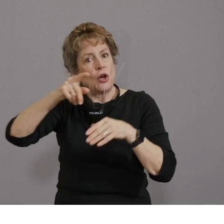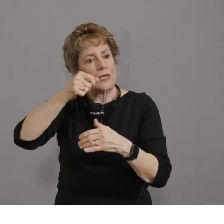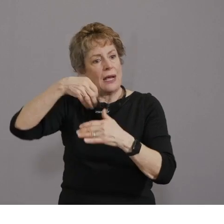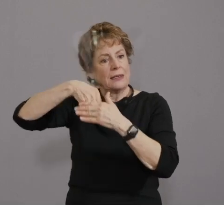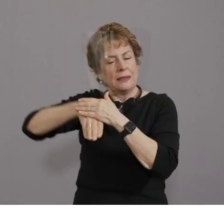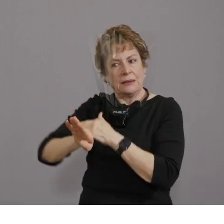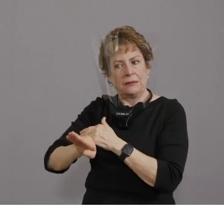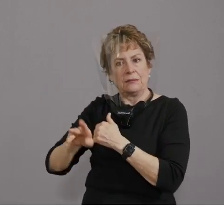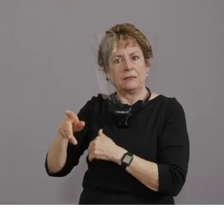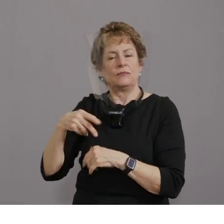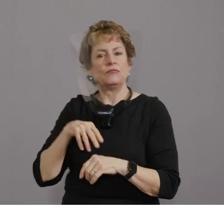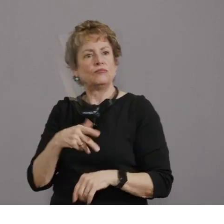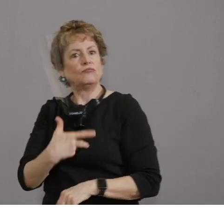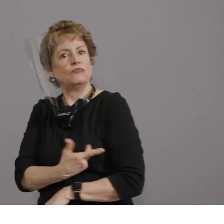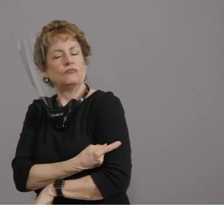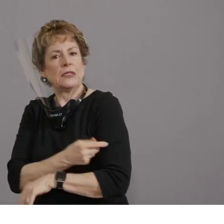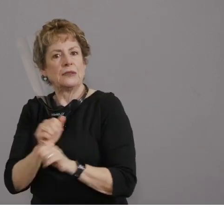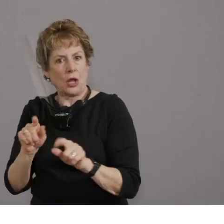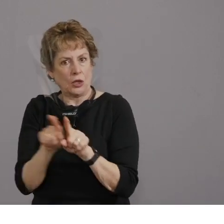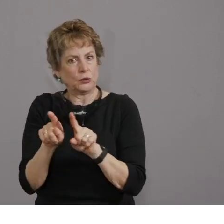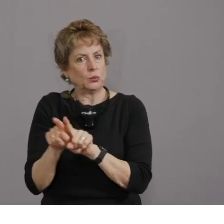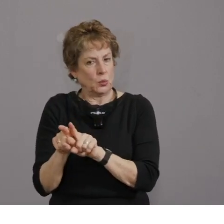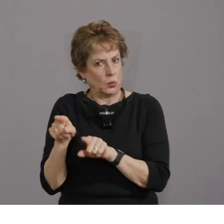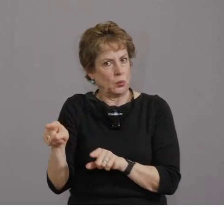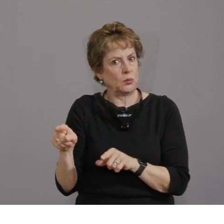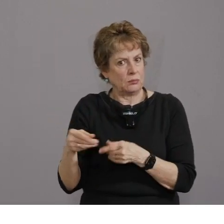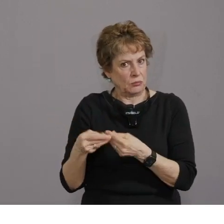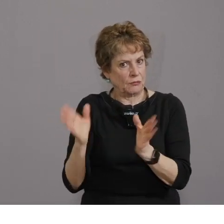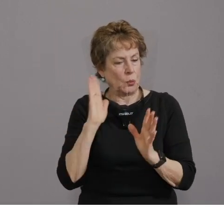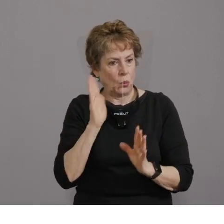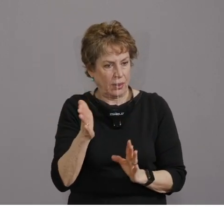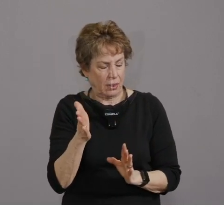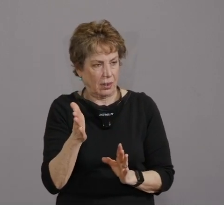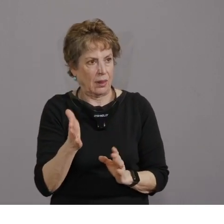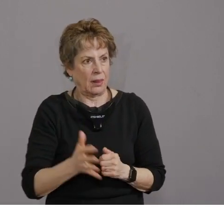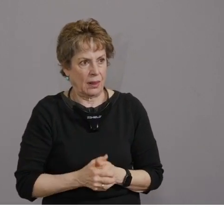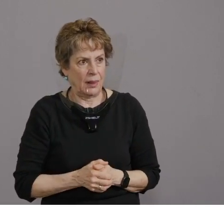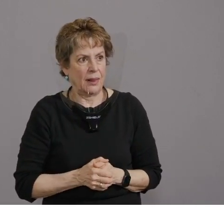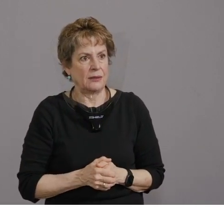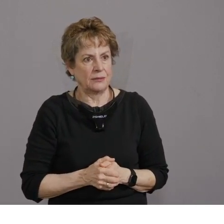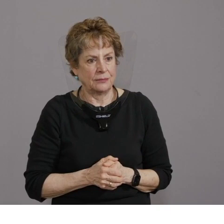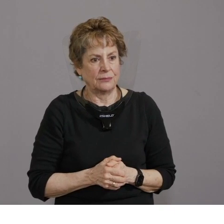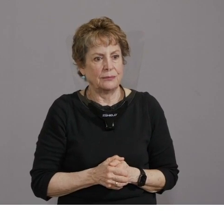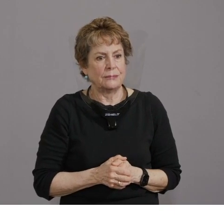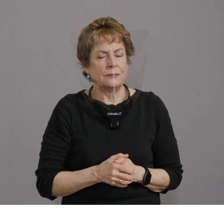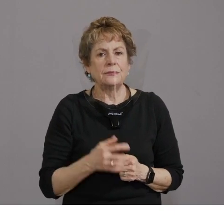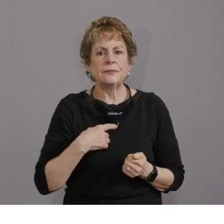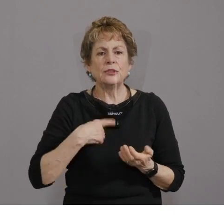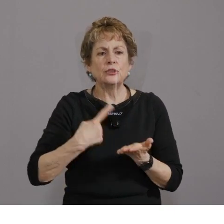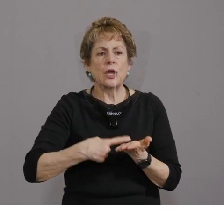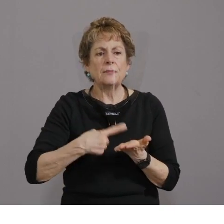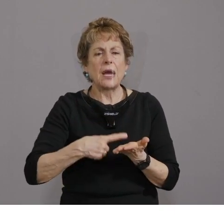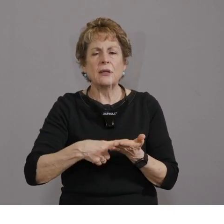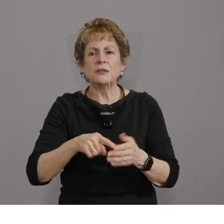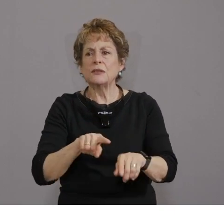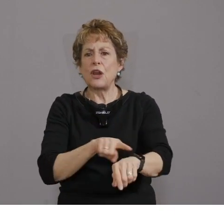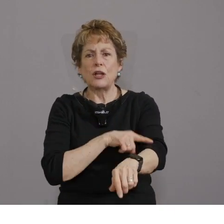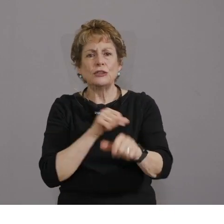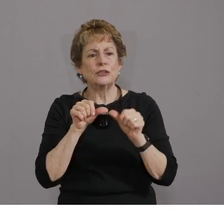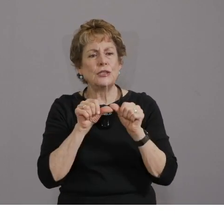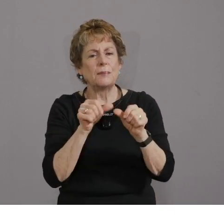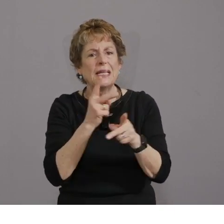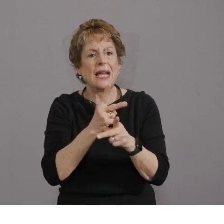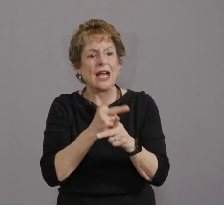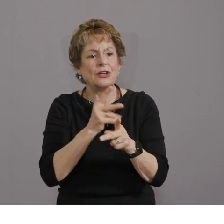We have talked each week about the long-term care partnership that CDC put together with our